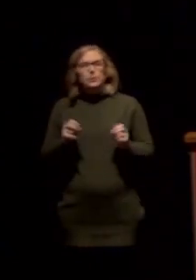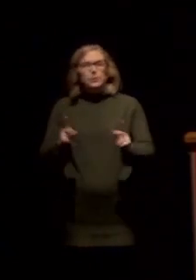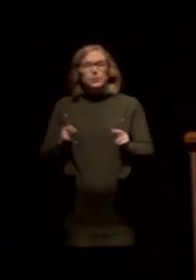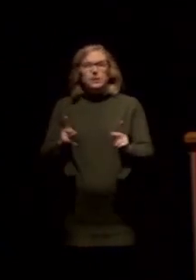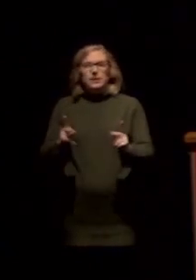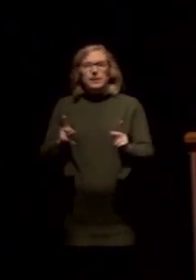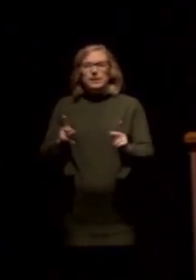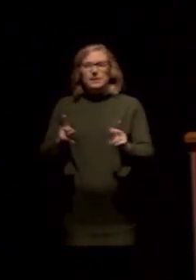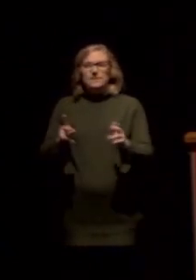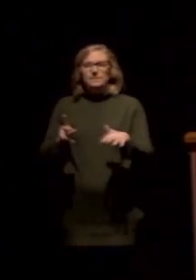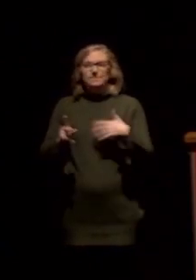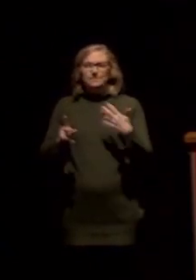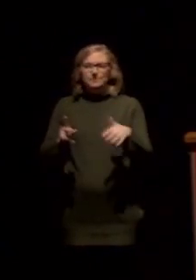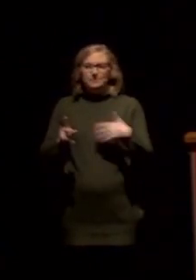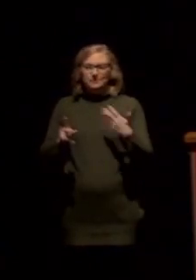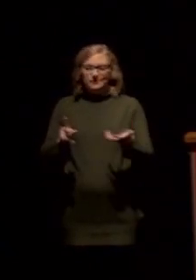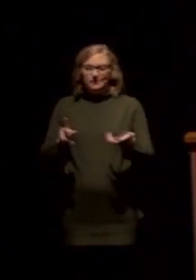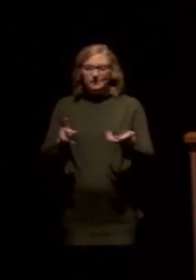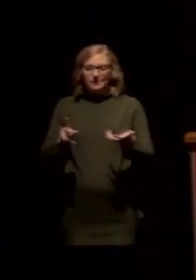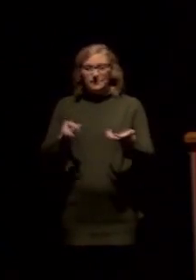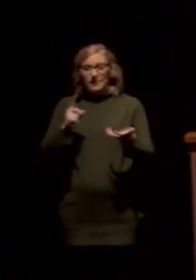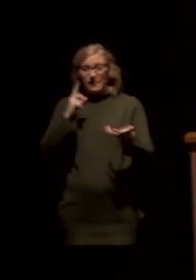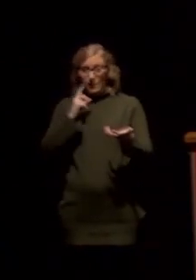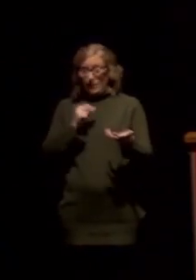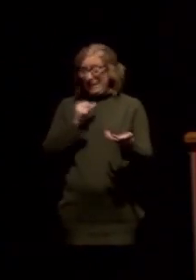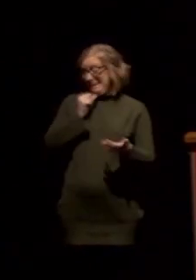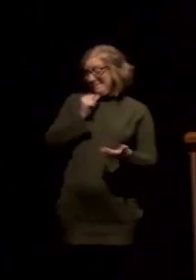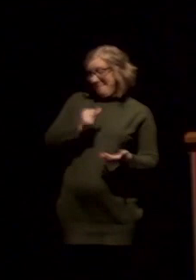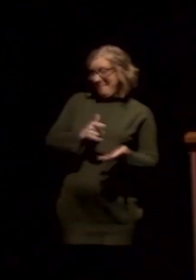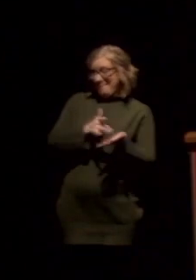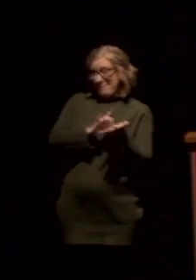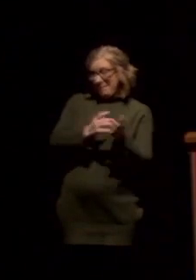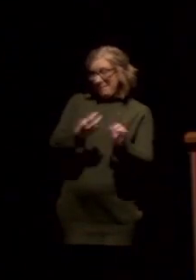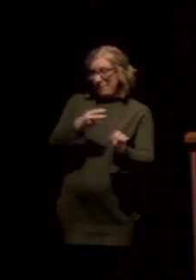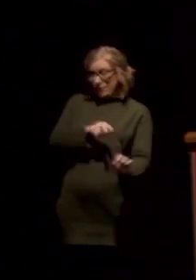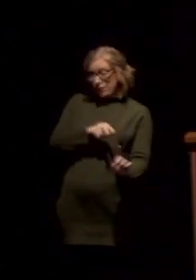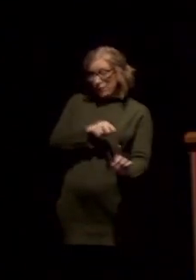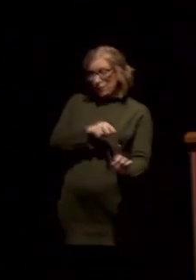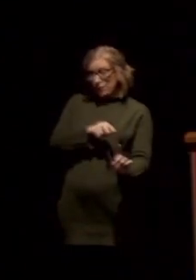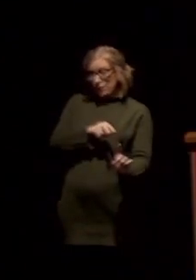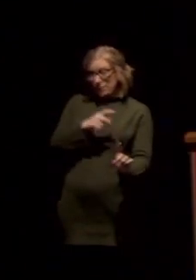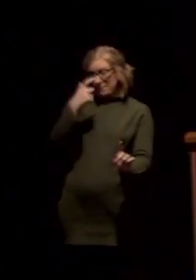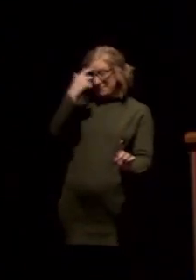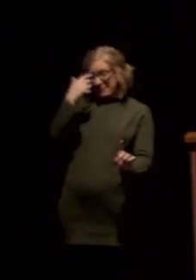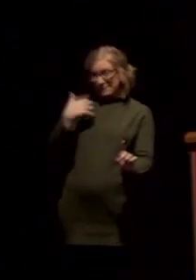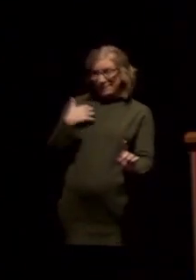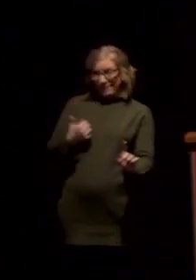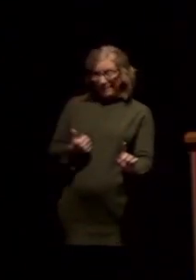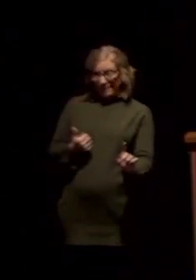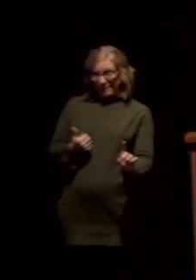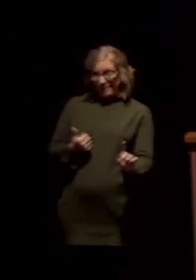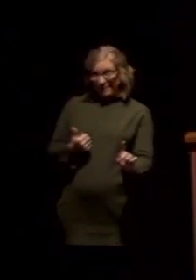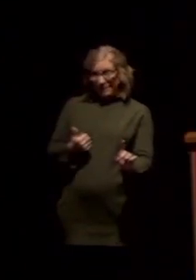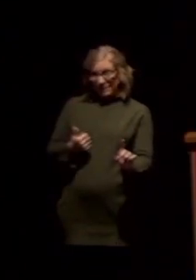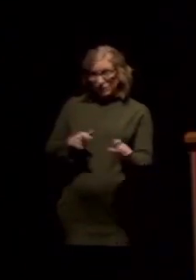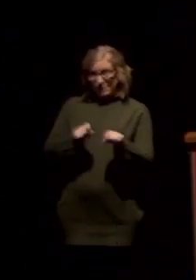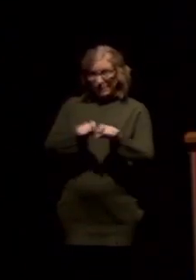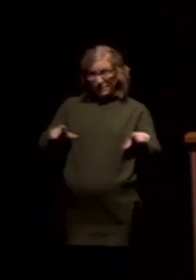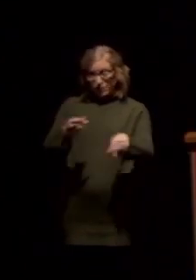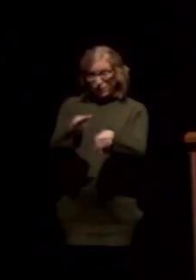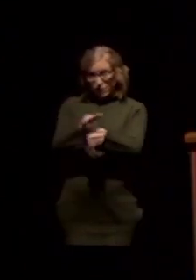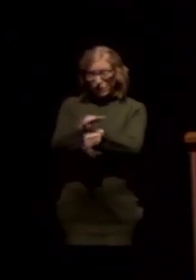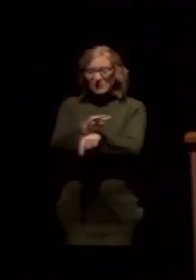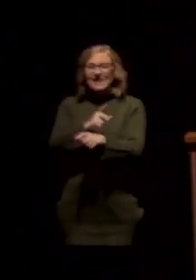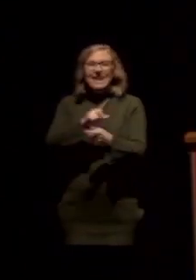for a not medicalized view of mental health to be deployed? And by that, I